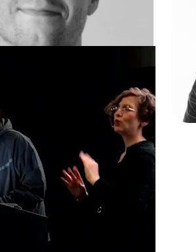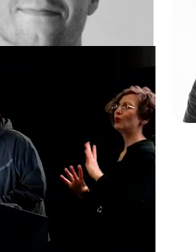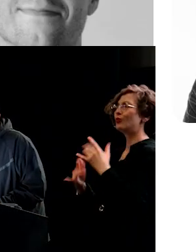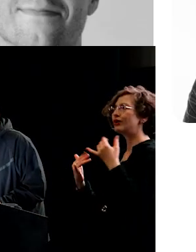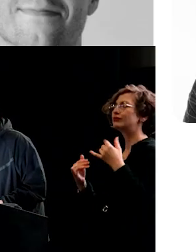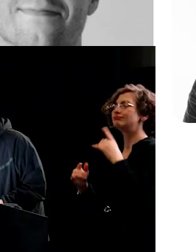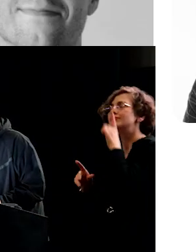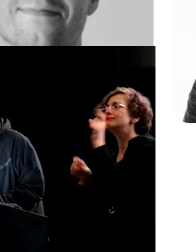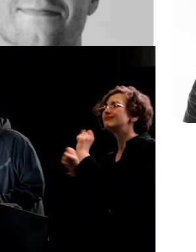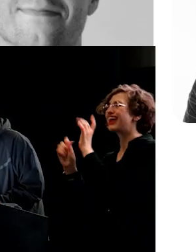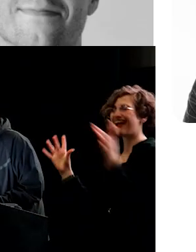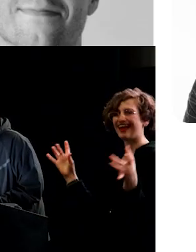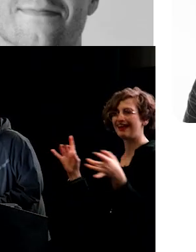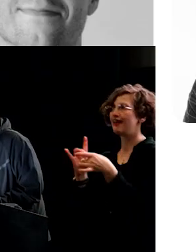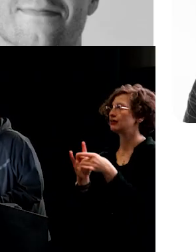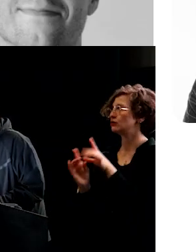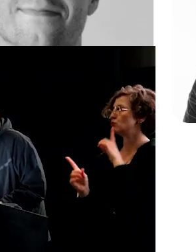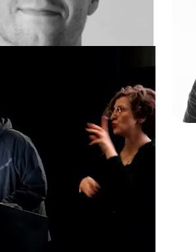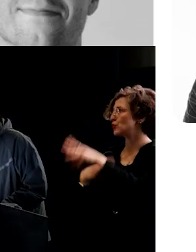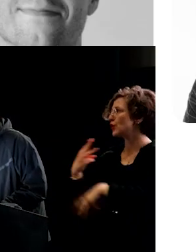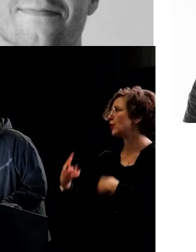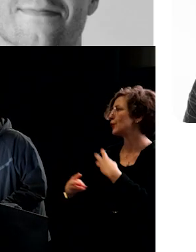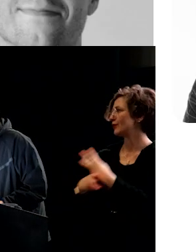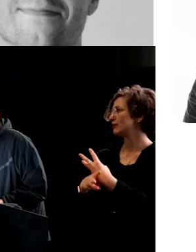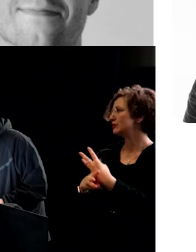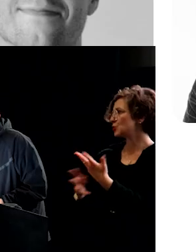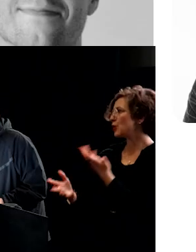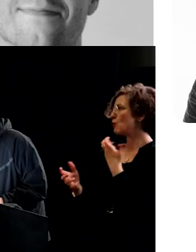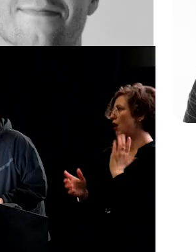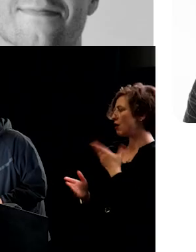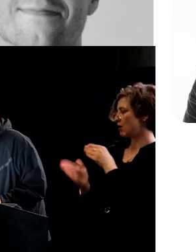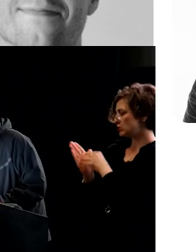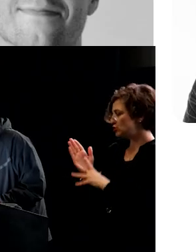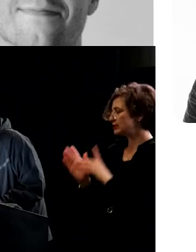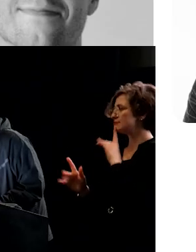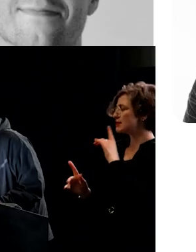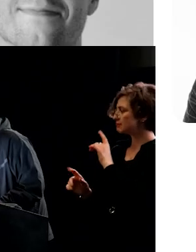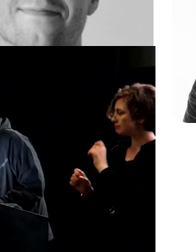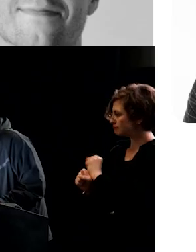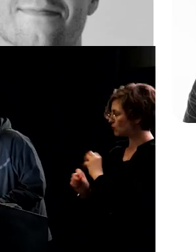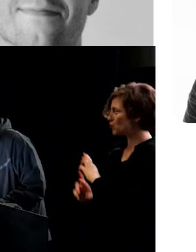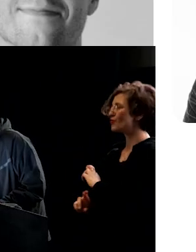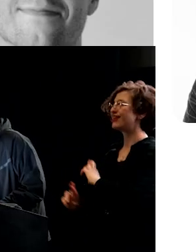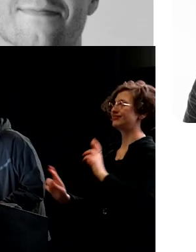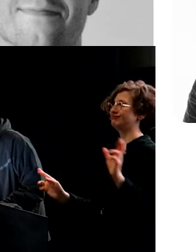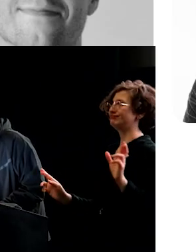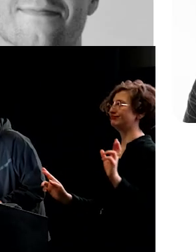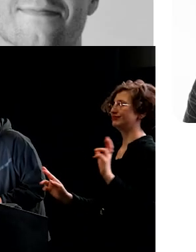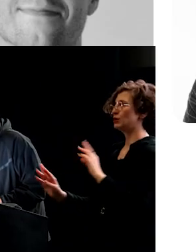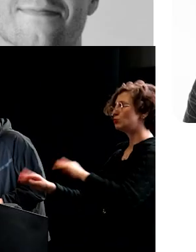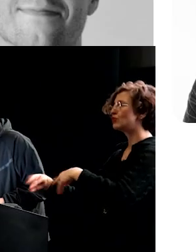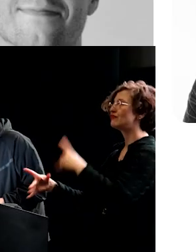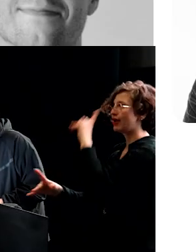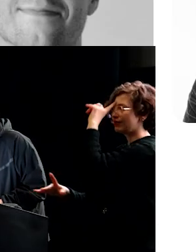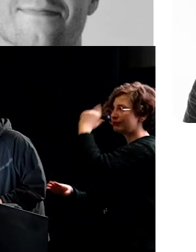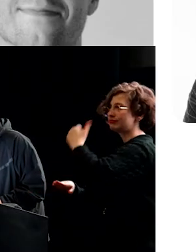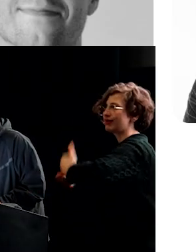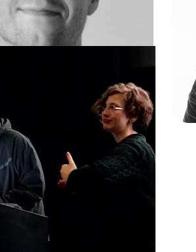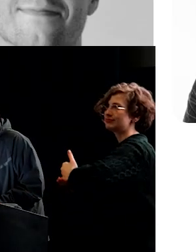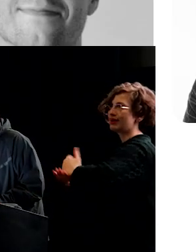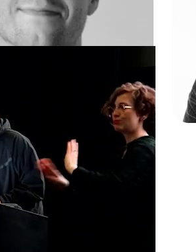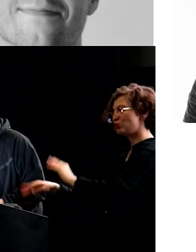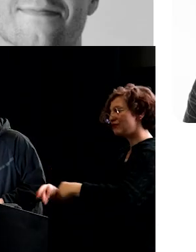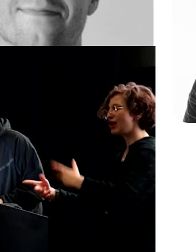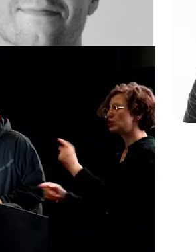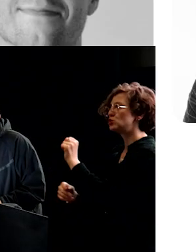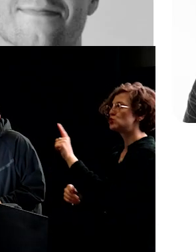curriculum. It's about preparing students for the future, and it's about giving them the right mindset, supported by the right tools. And we've